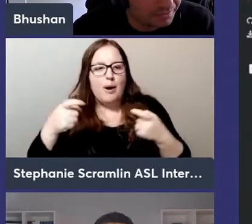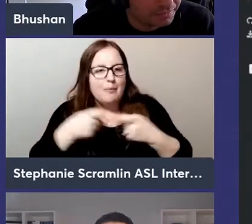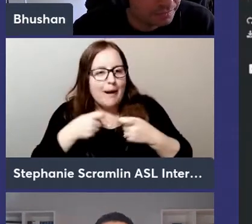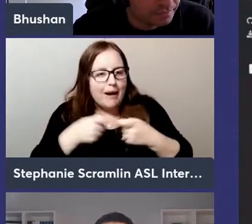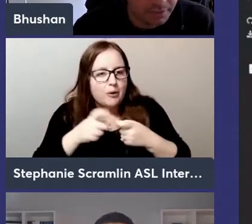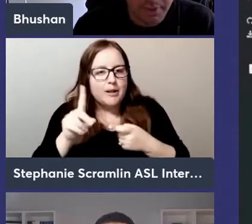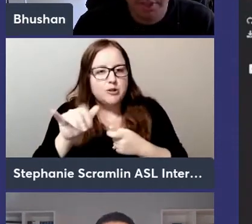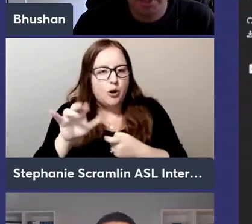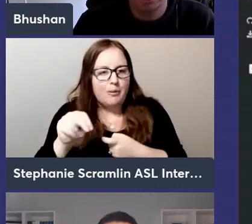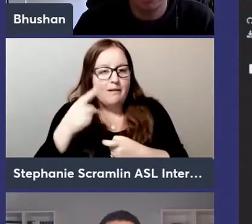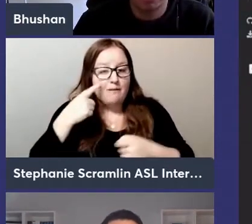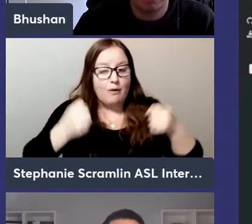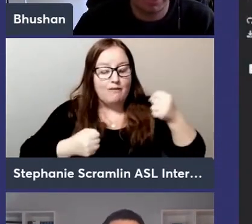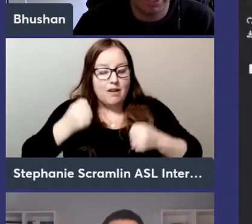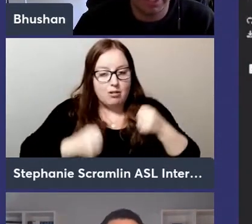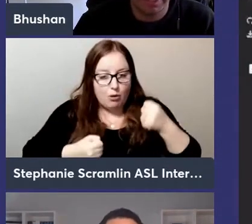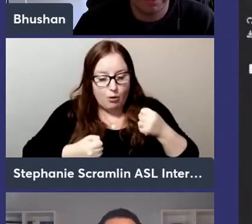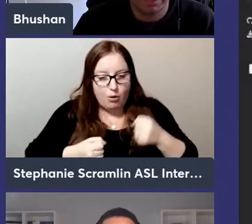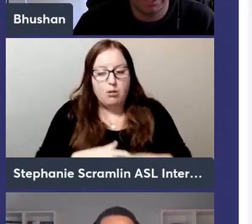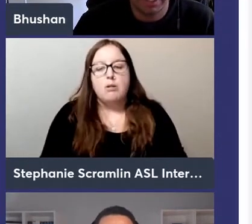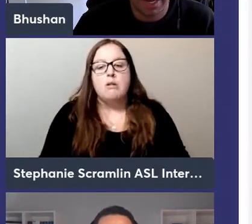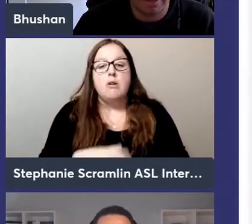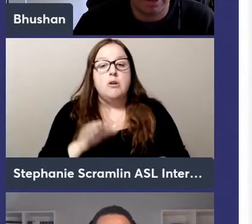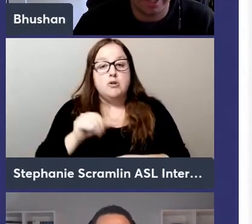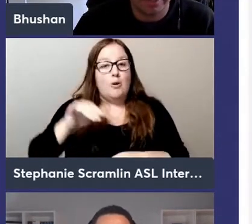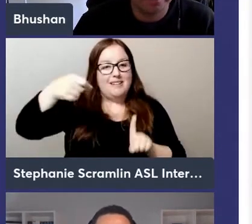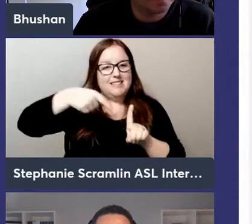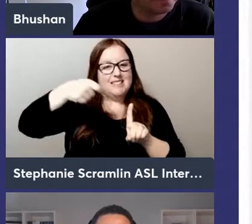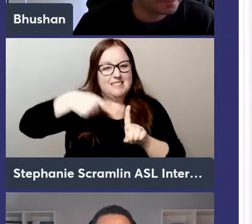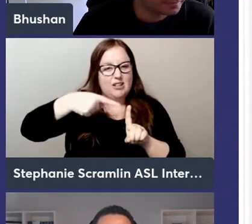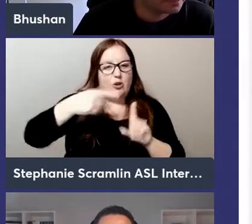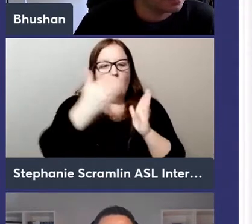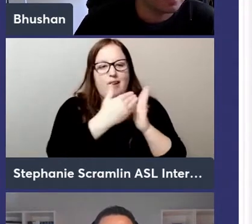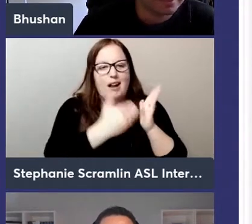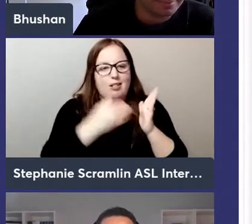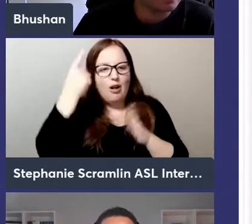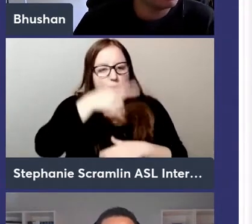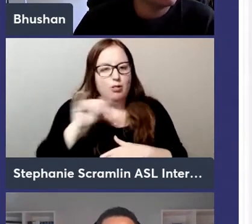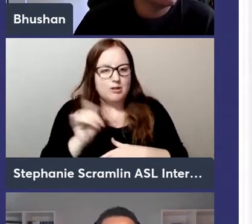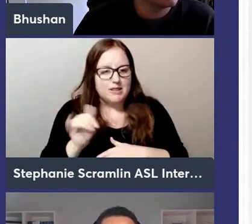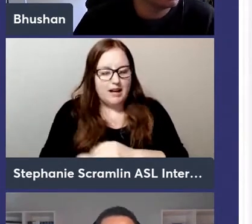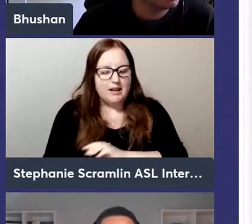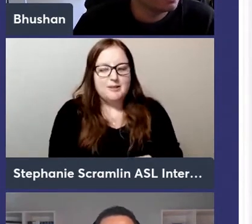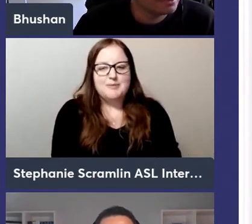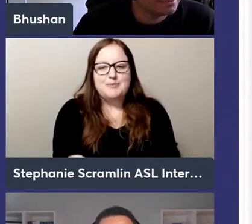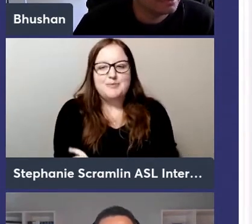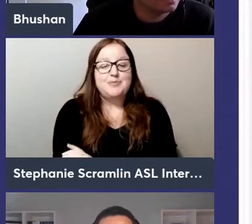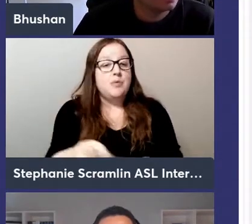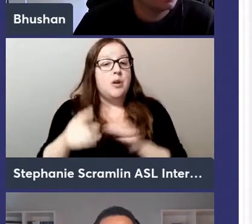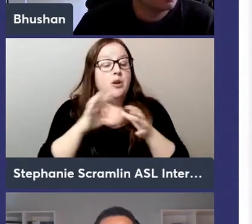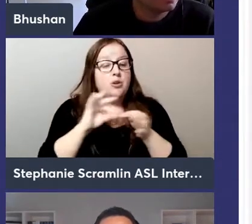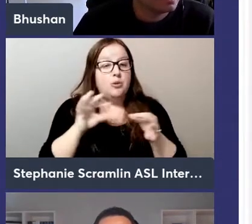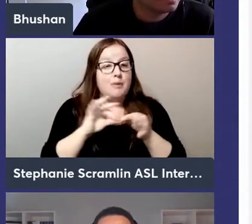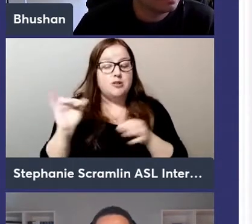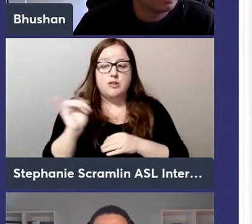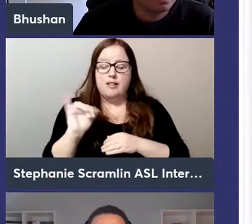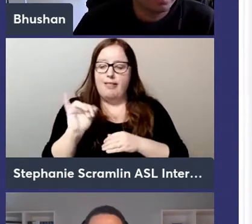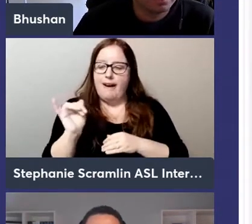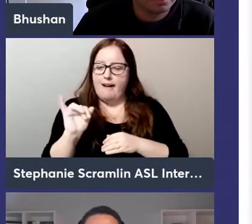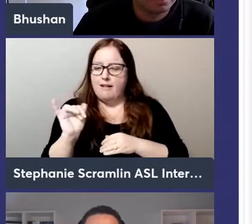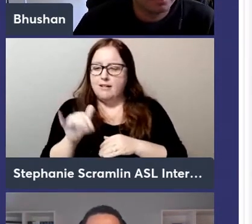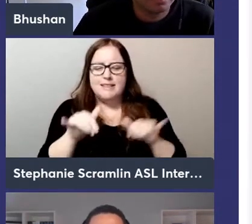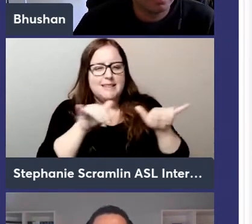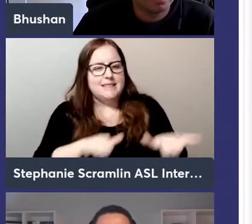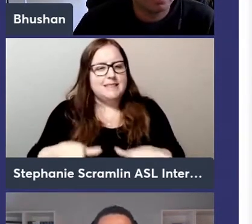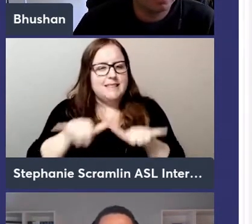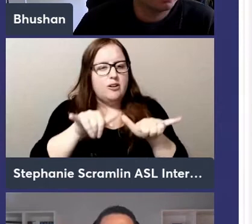vehicle. So that's what the signal catalog is. And so you mentioned that this is kind of like a standard-based